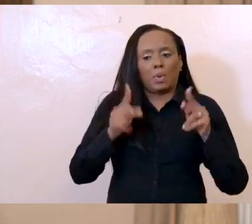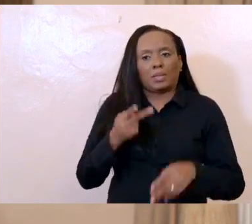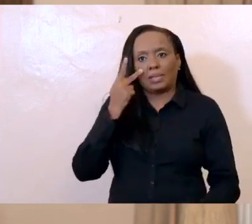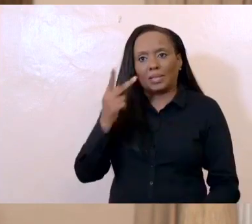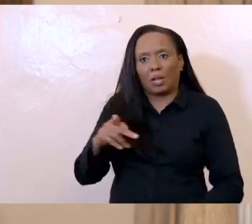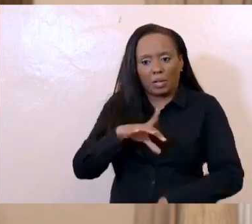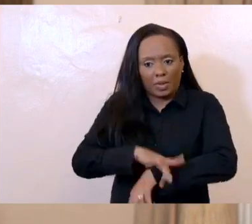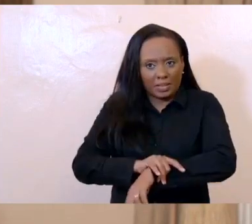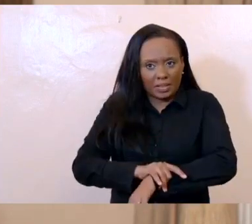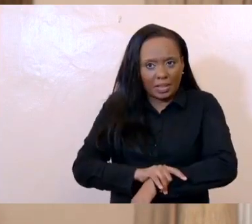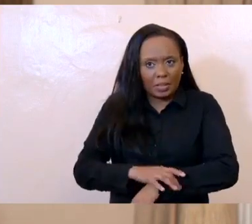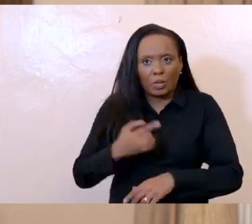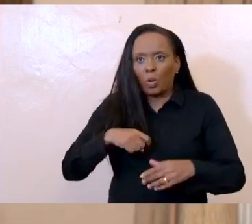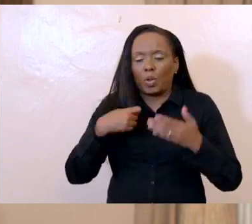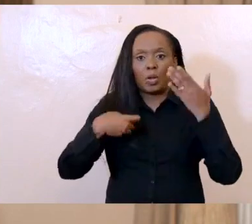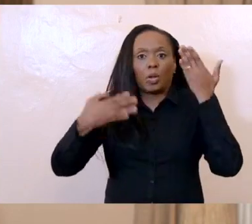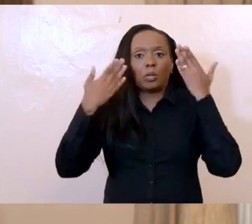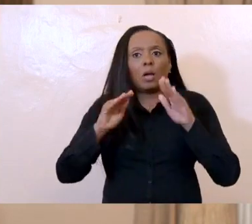bracelet.